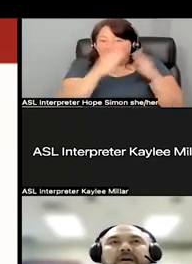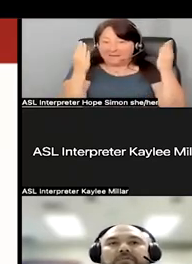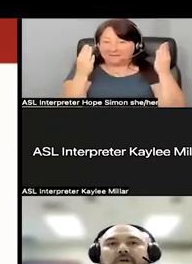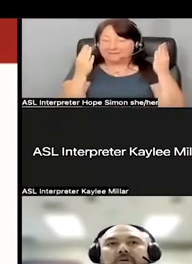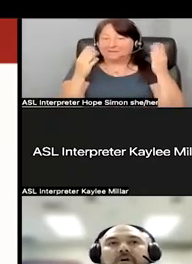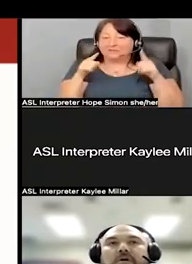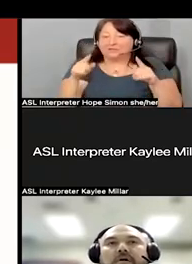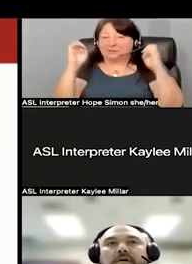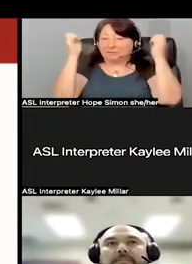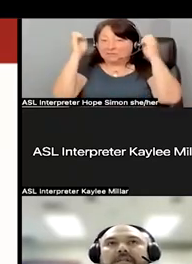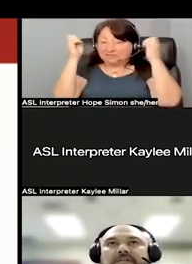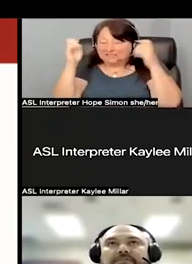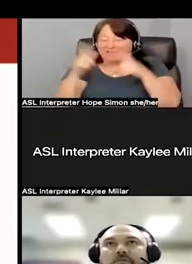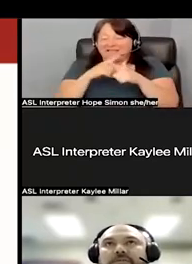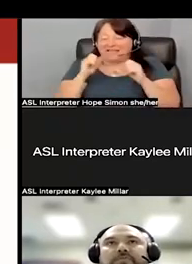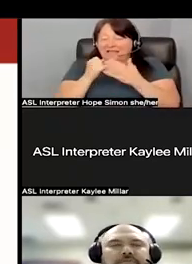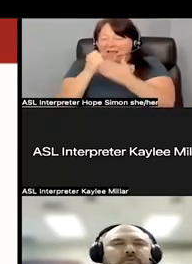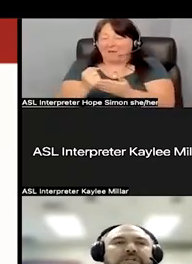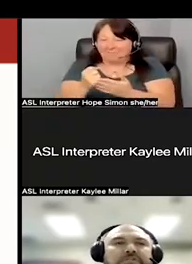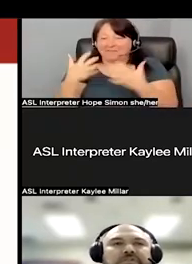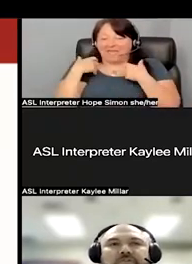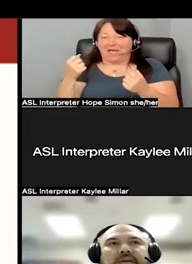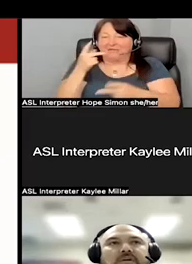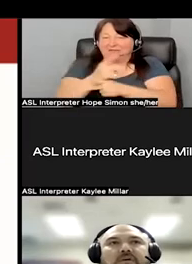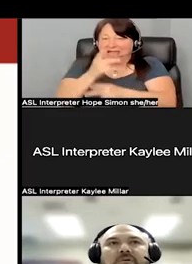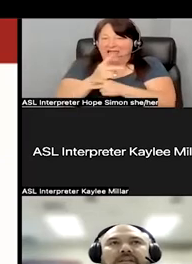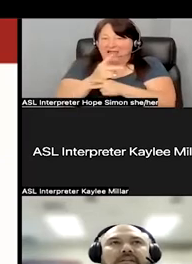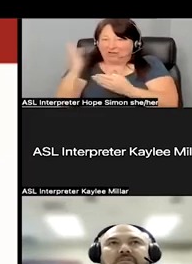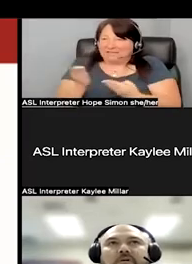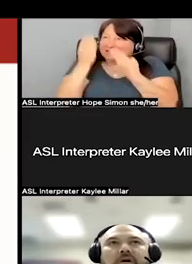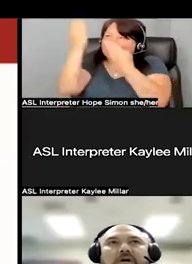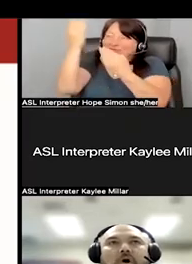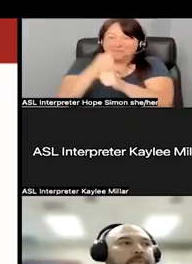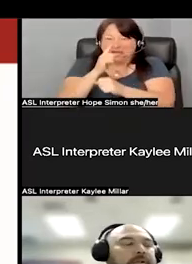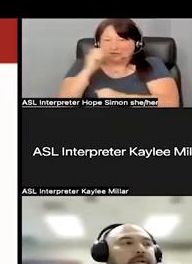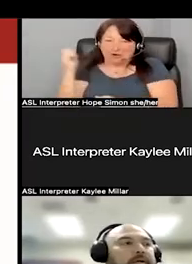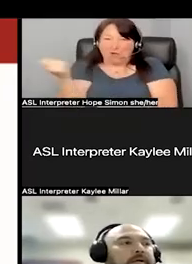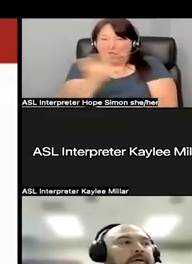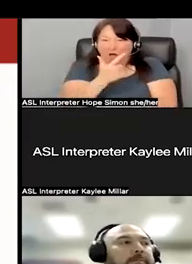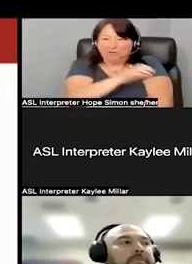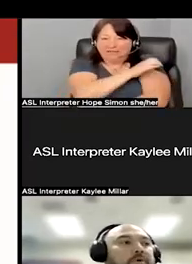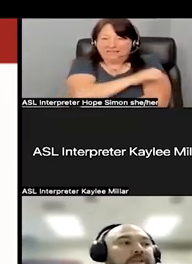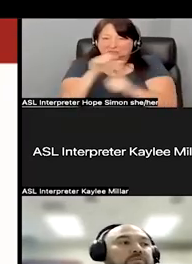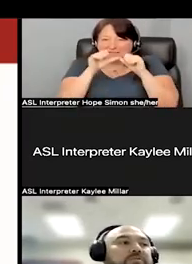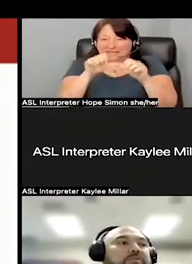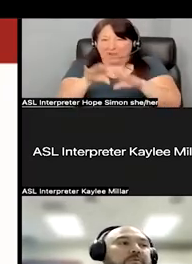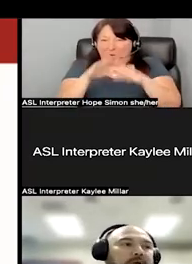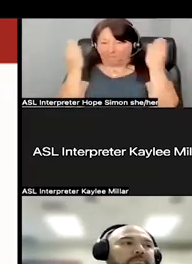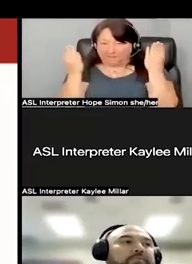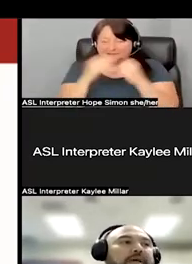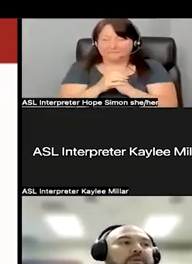the healthcare initiative for that, for the region, to ensuring that all our clinics are open. The project was